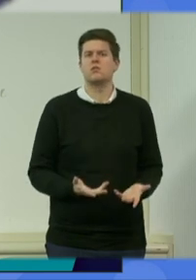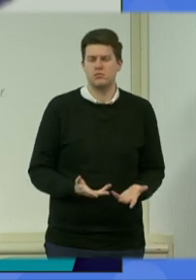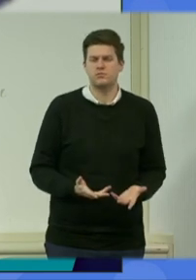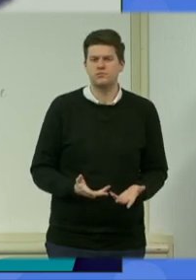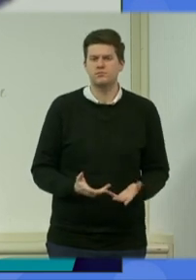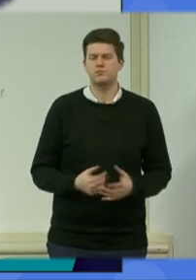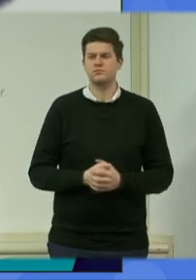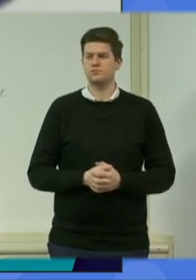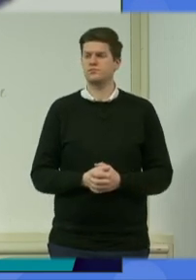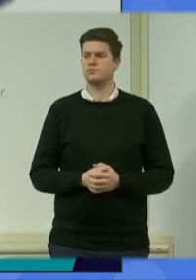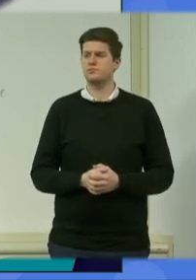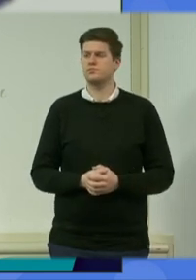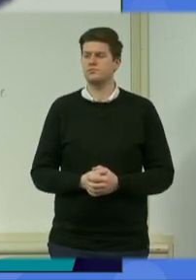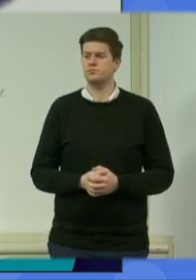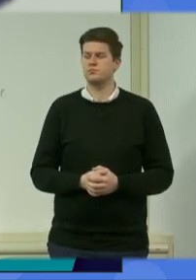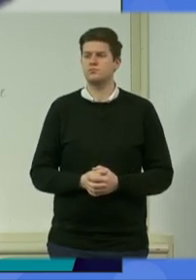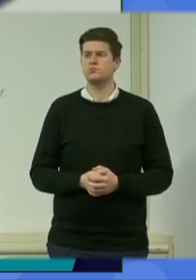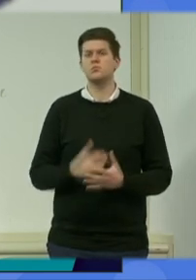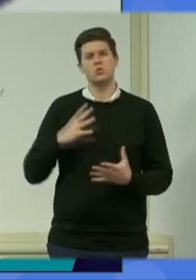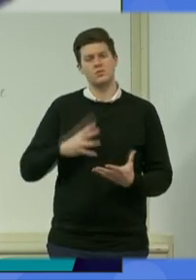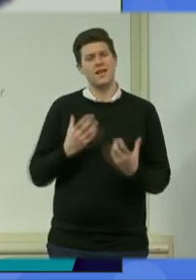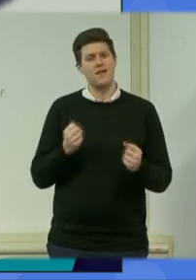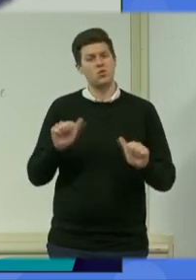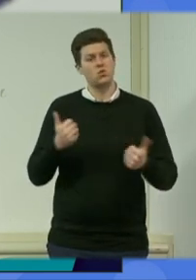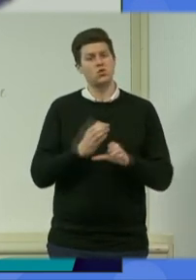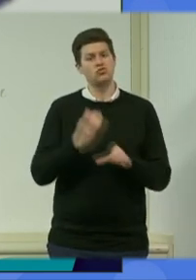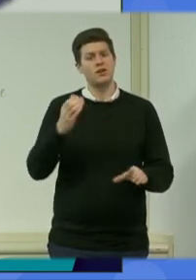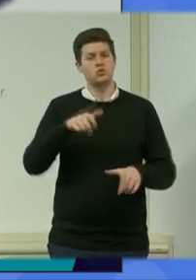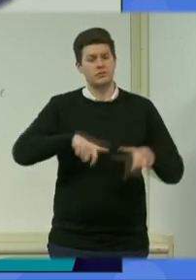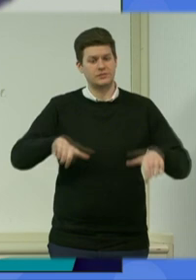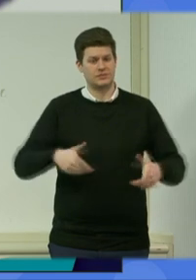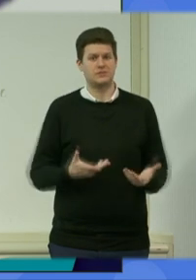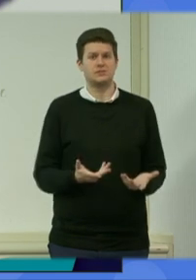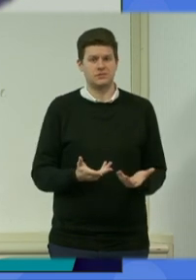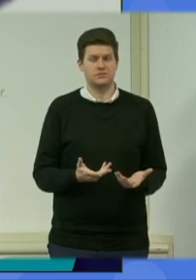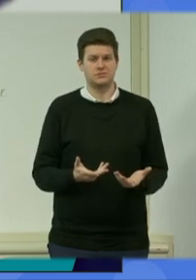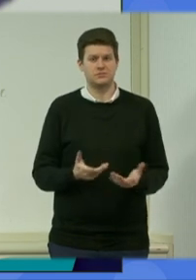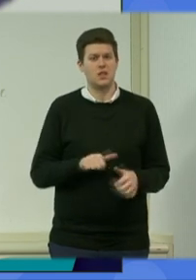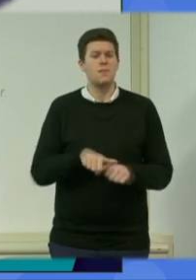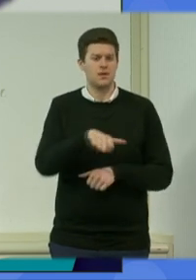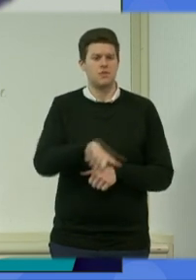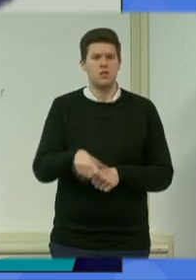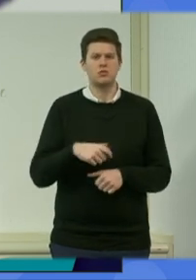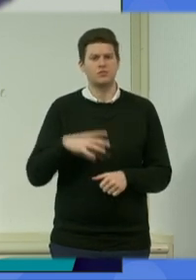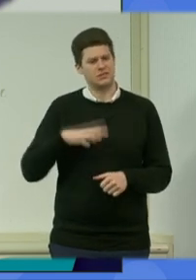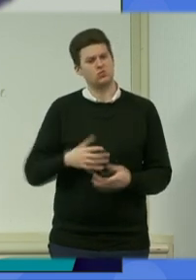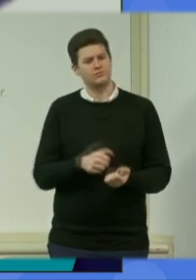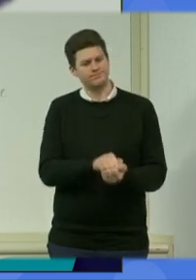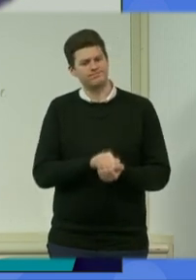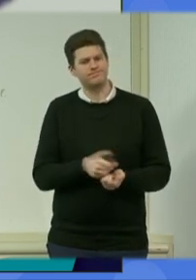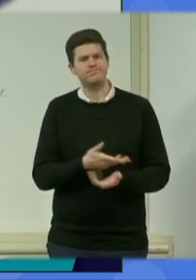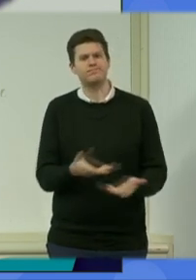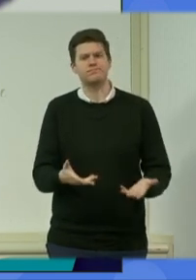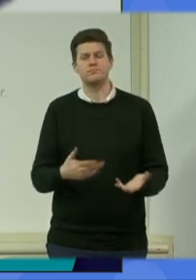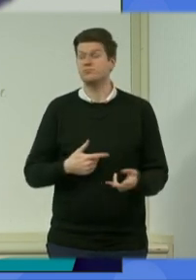their own skills work, but that doesn't matter. You need to get great graduates, the best people. So that's really valuable. And the third, which is the kind of nice Police Scotland thing, is all the